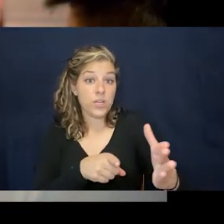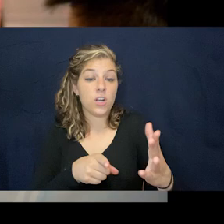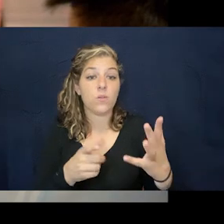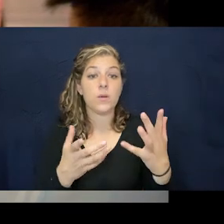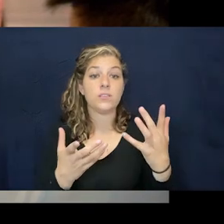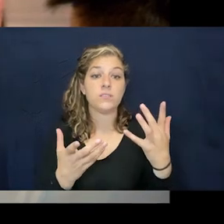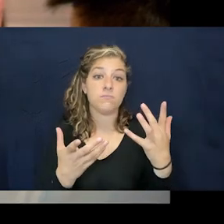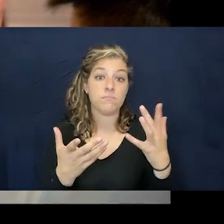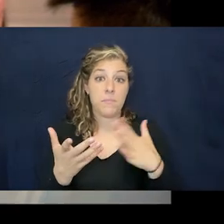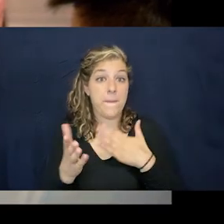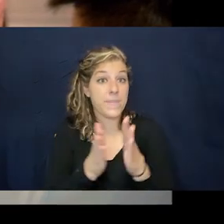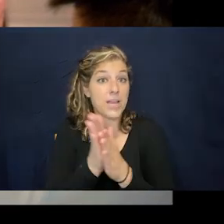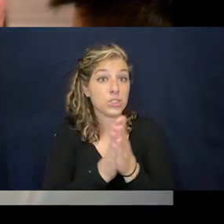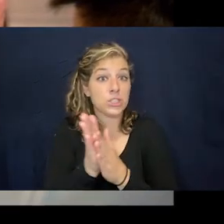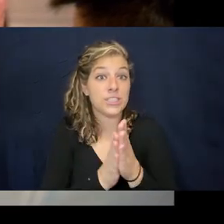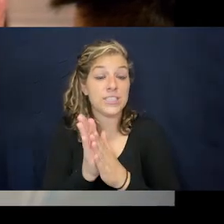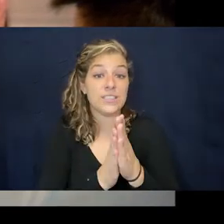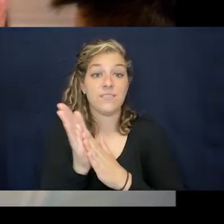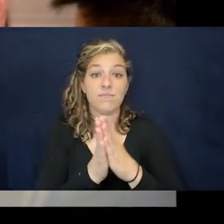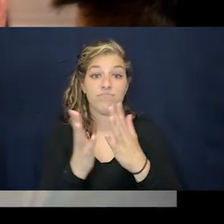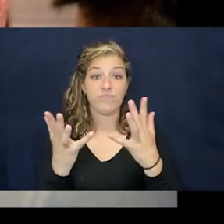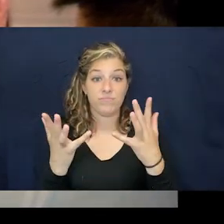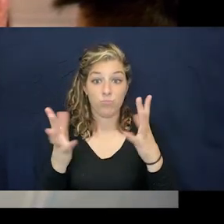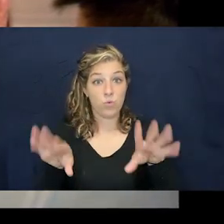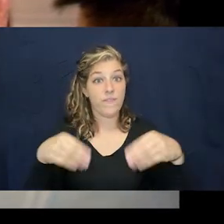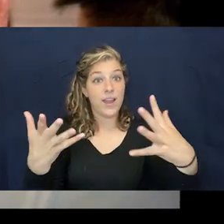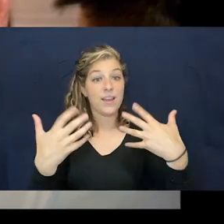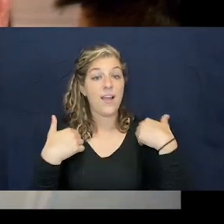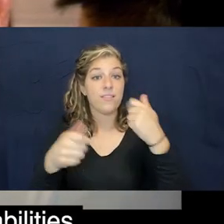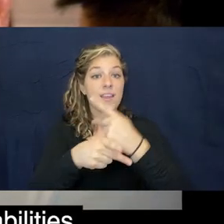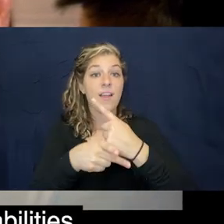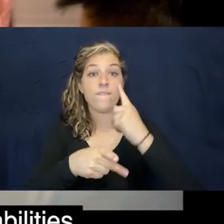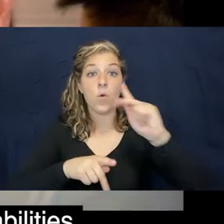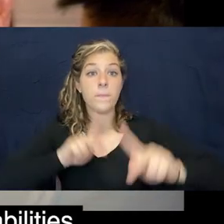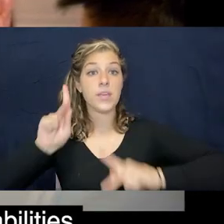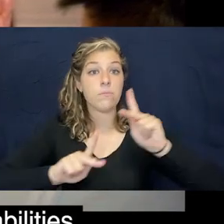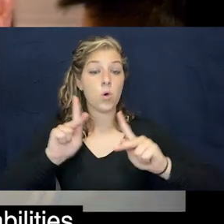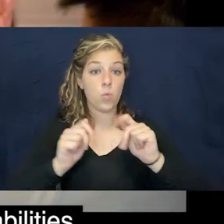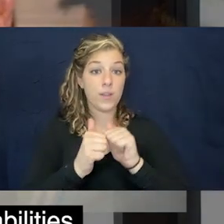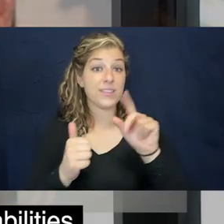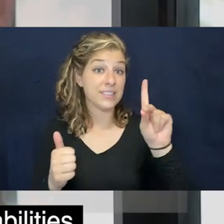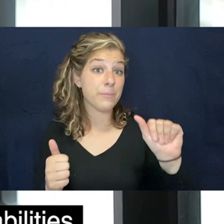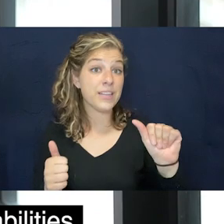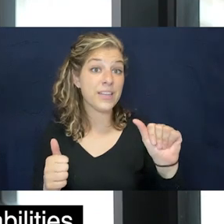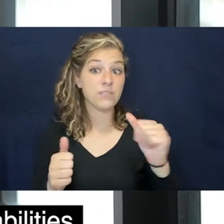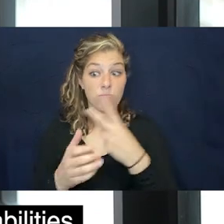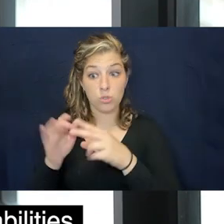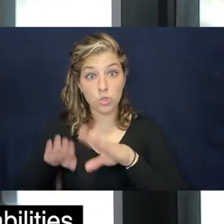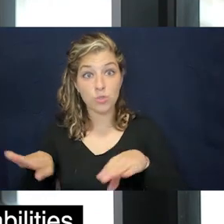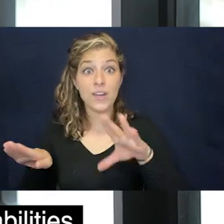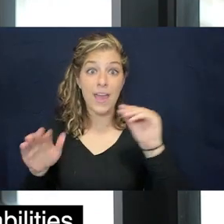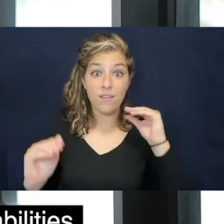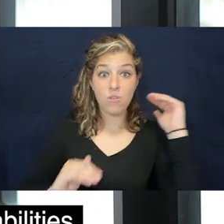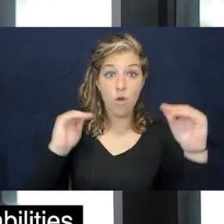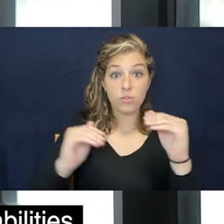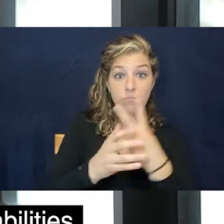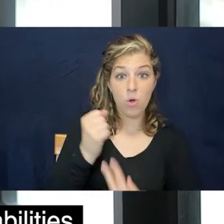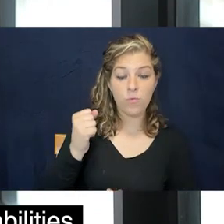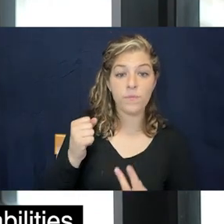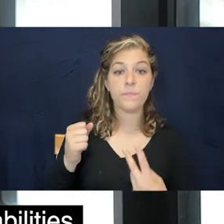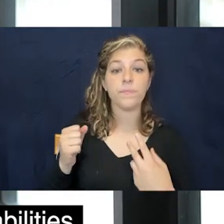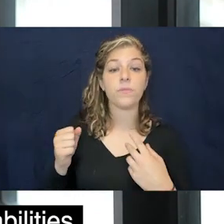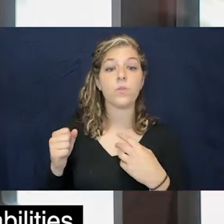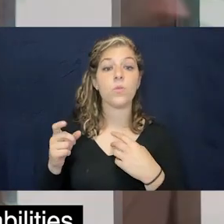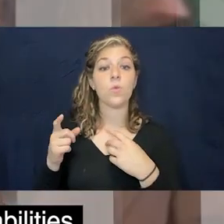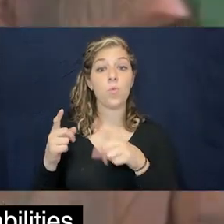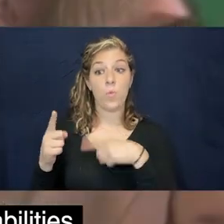first 25 years of my career was spent on my passion, which was providing healthcare for people with